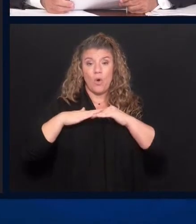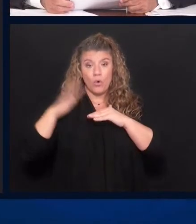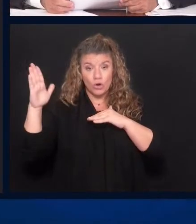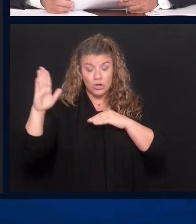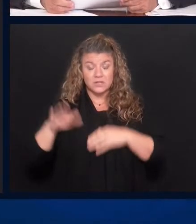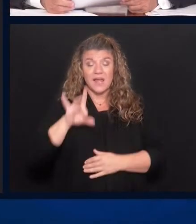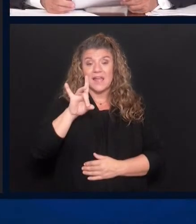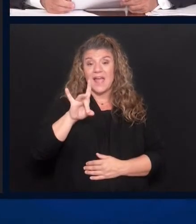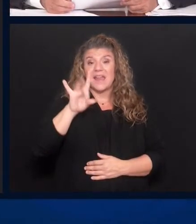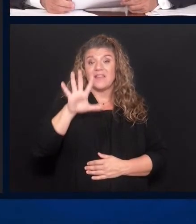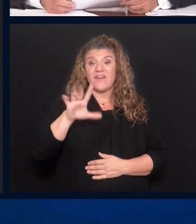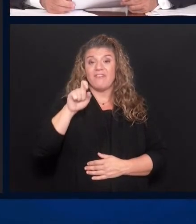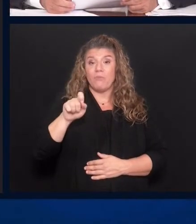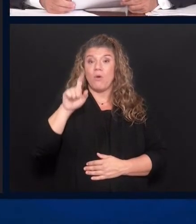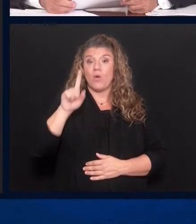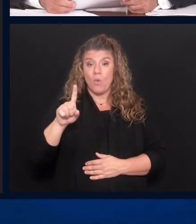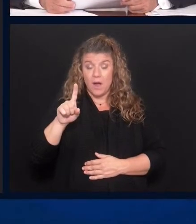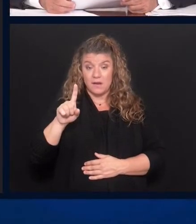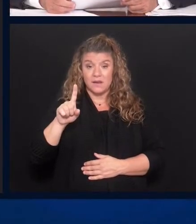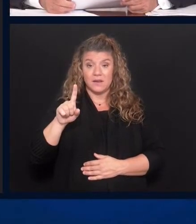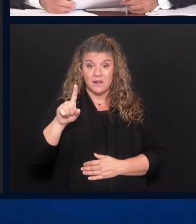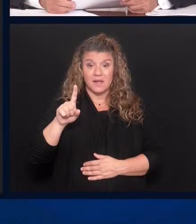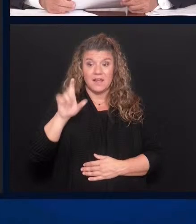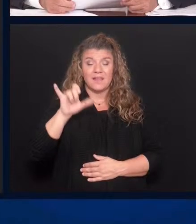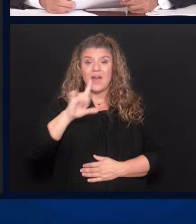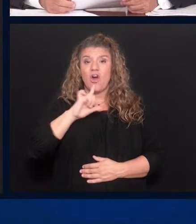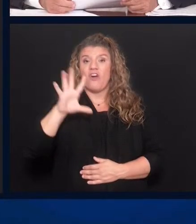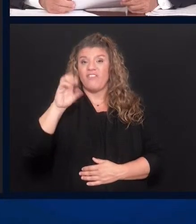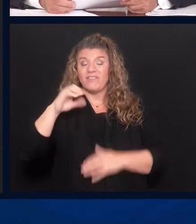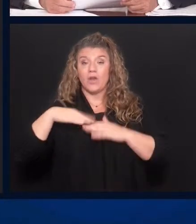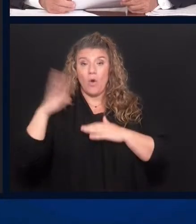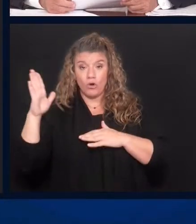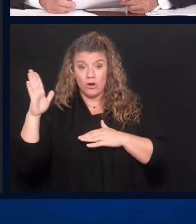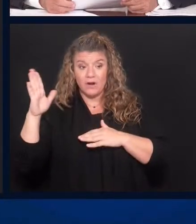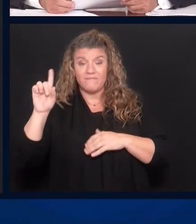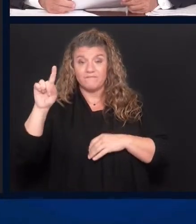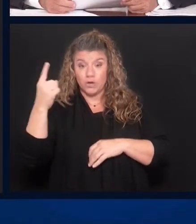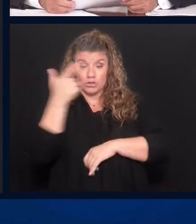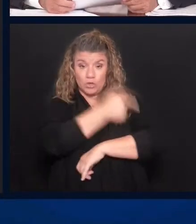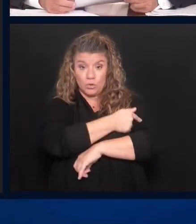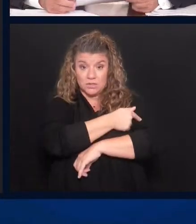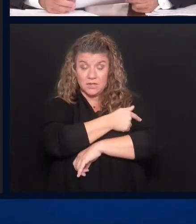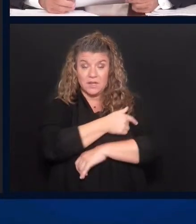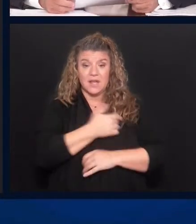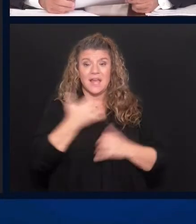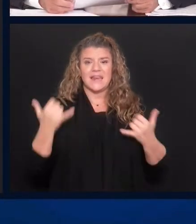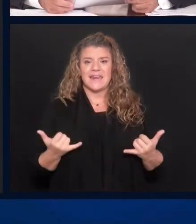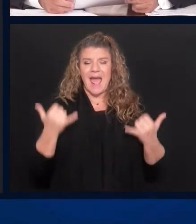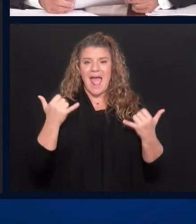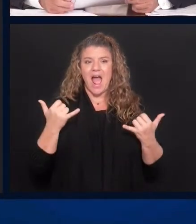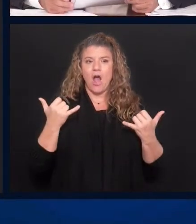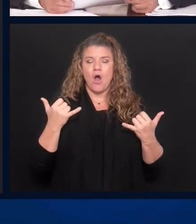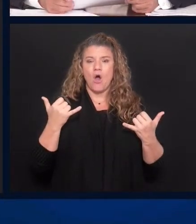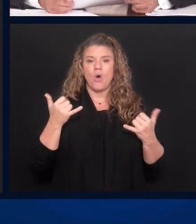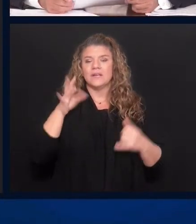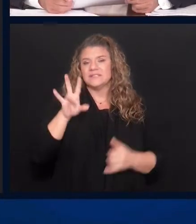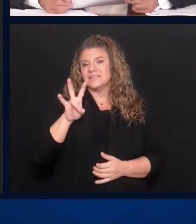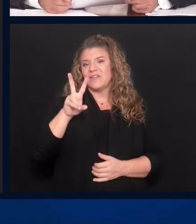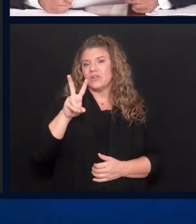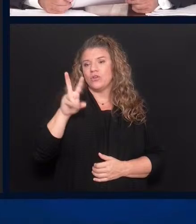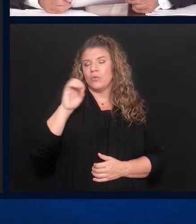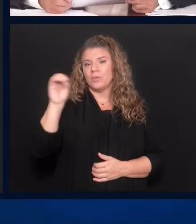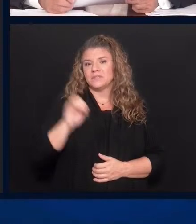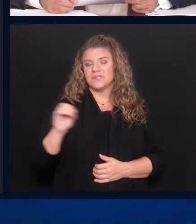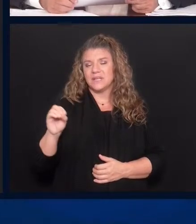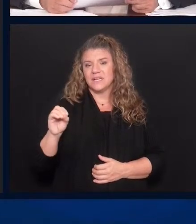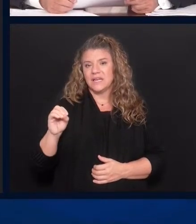at 85.1 that have, that are 50 and older that have their first dose, and we've crossed 72%.